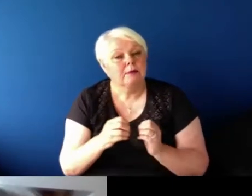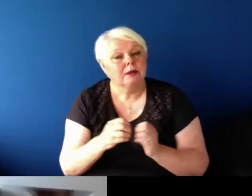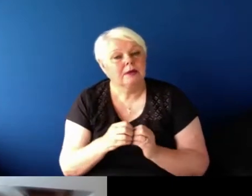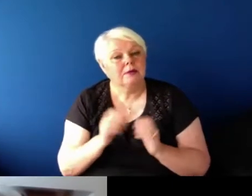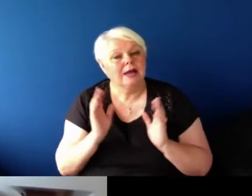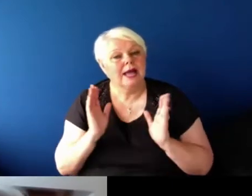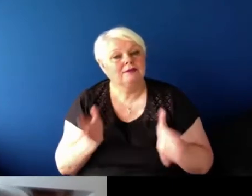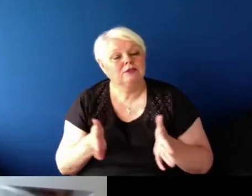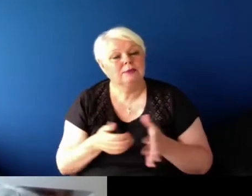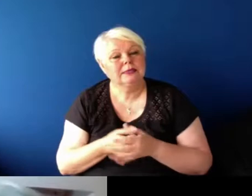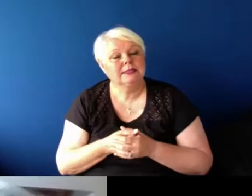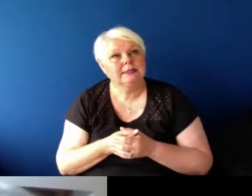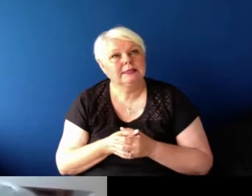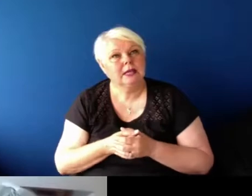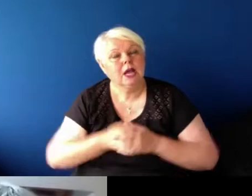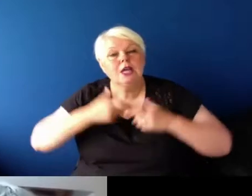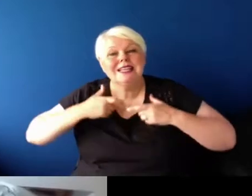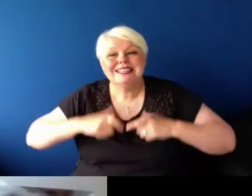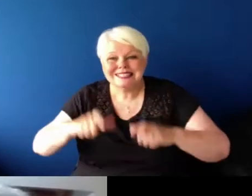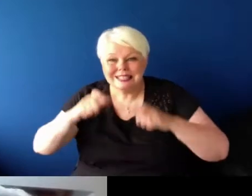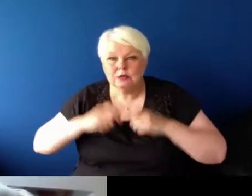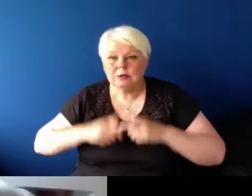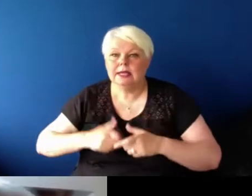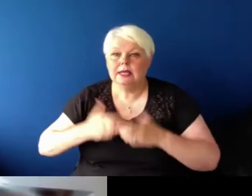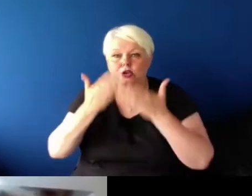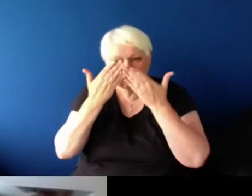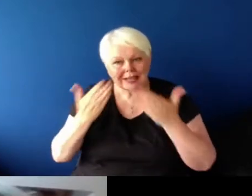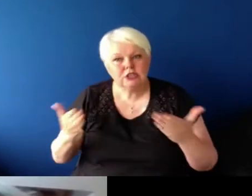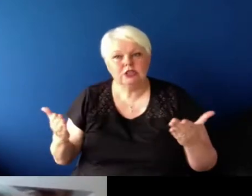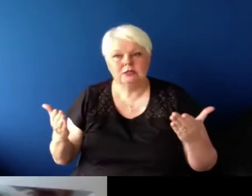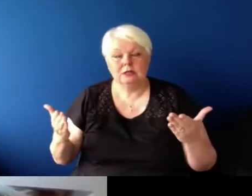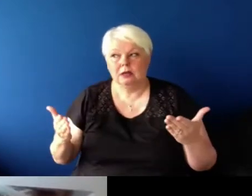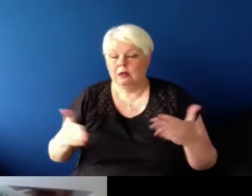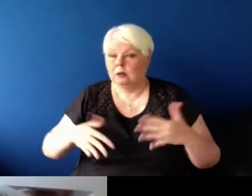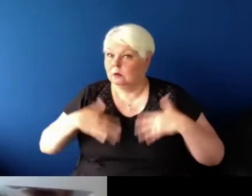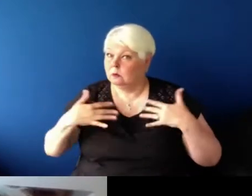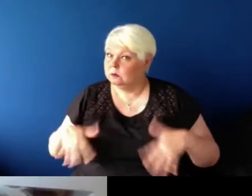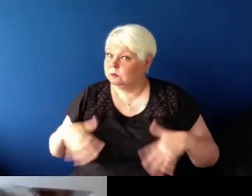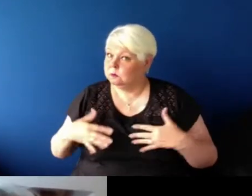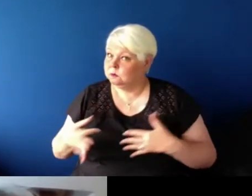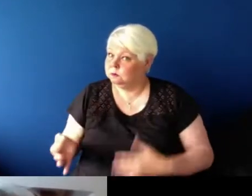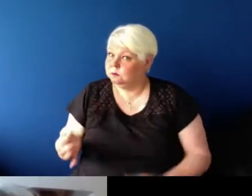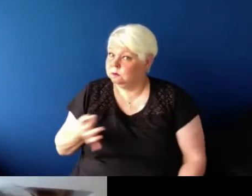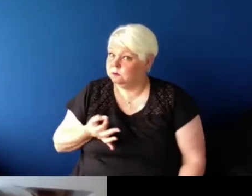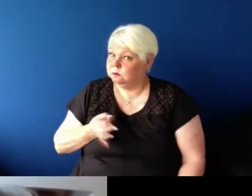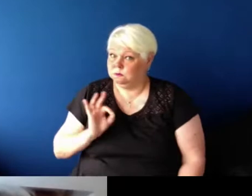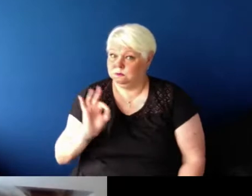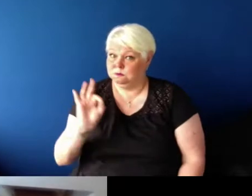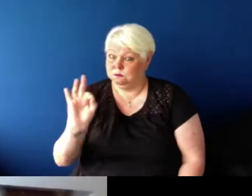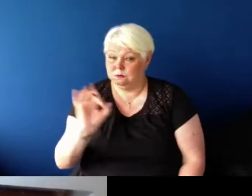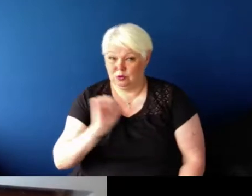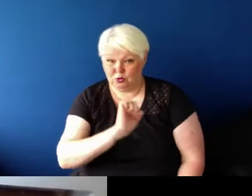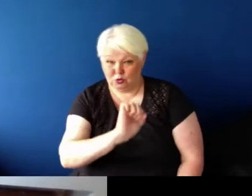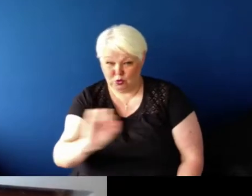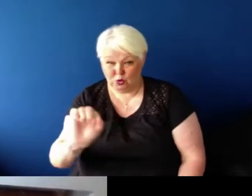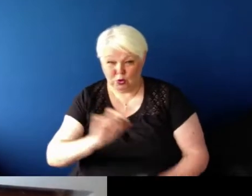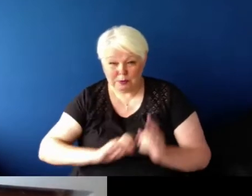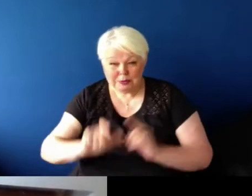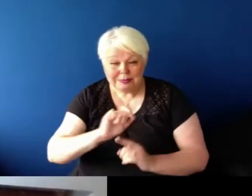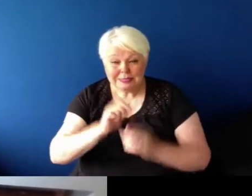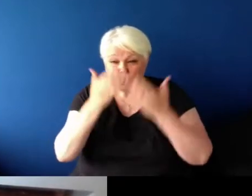I think we have to be continually gracious, and I know that's a massive thing to ask, you know, your communities who have been so gracious